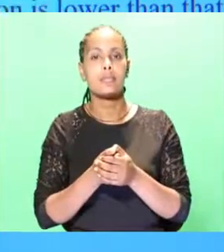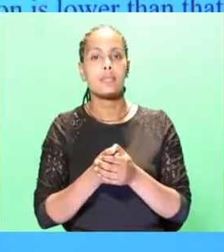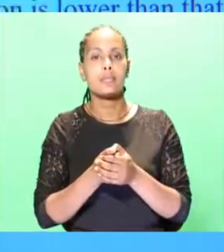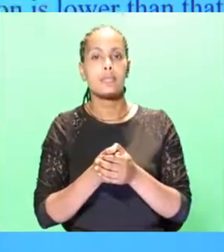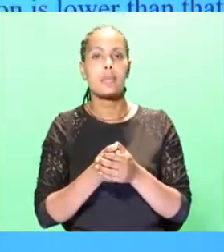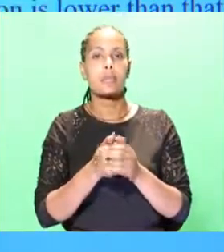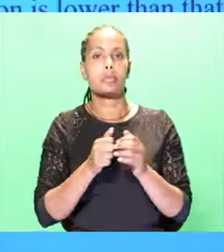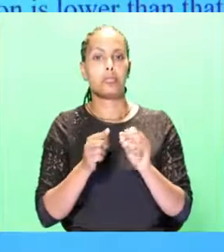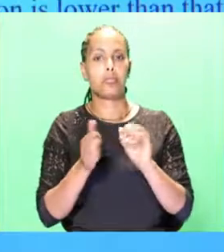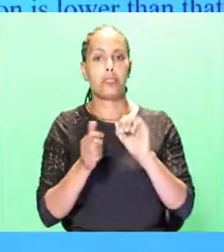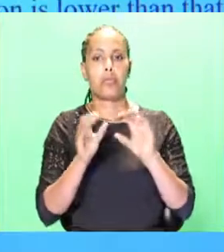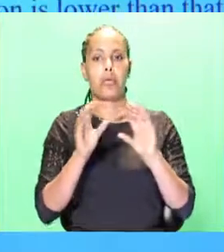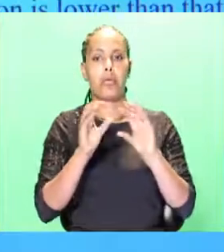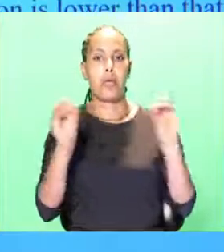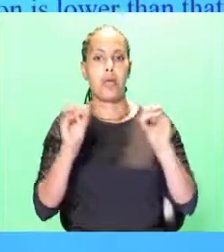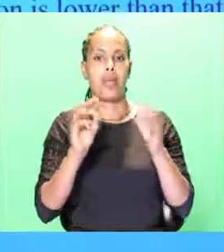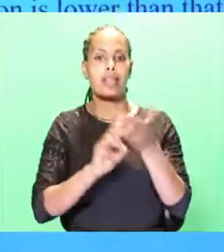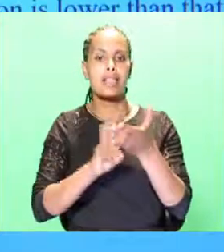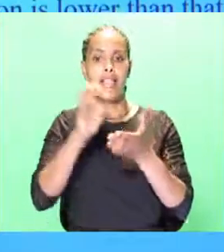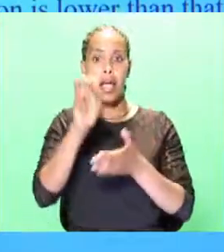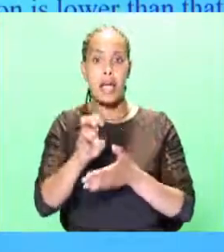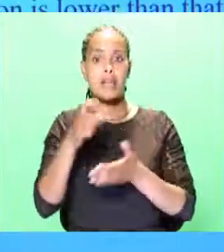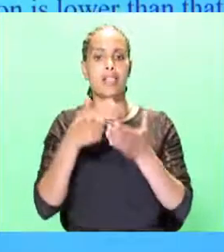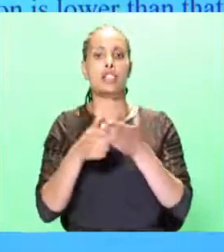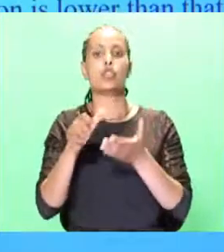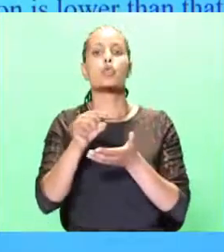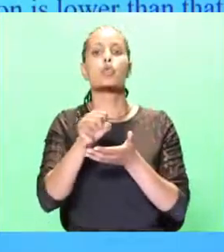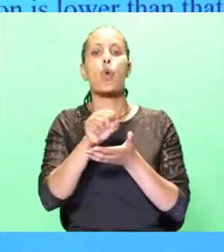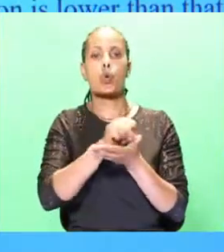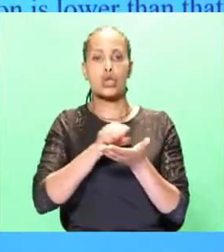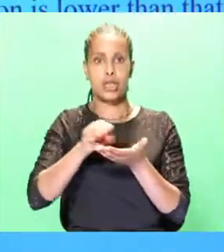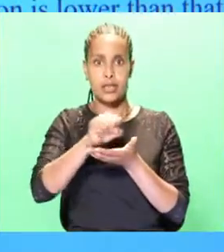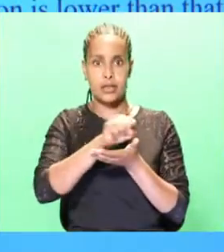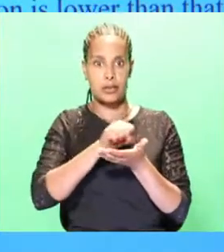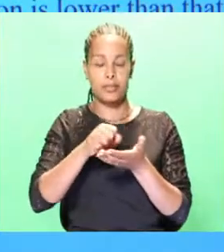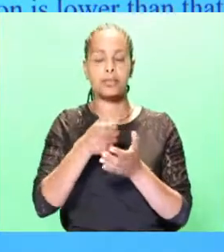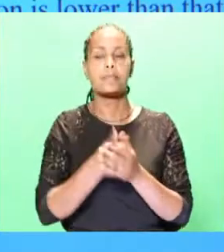No tendency to escape from this solution.